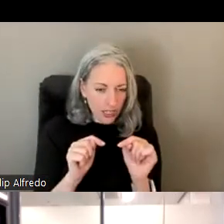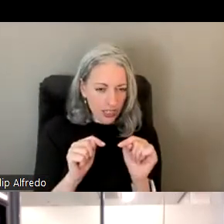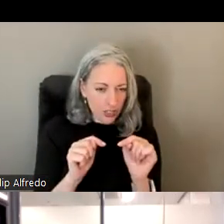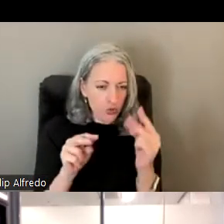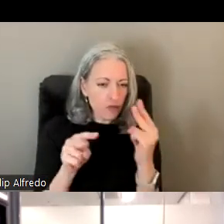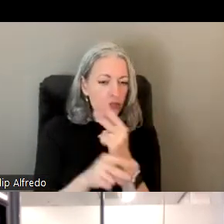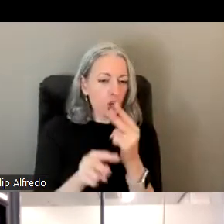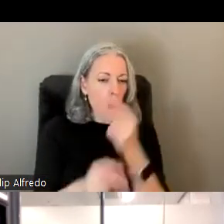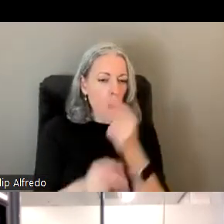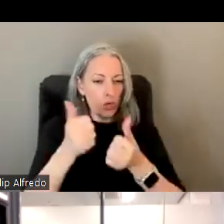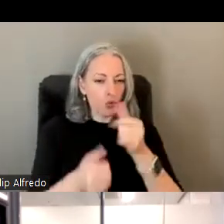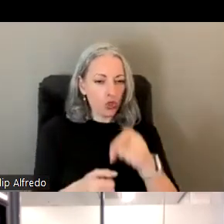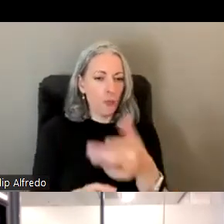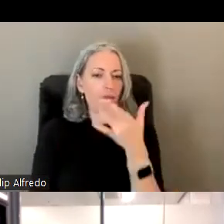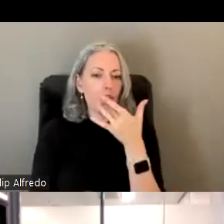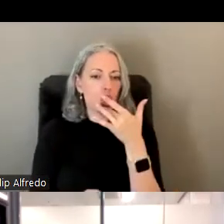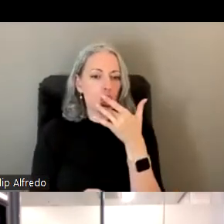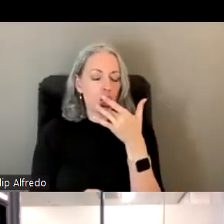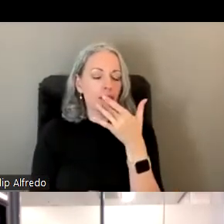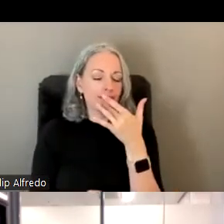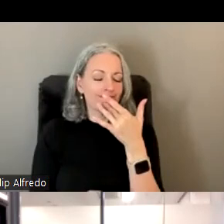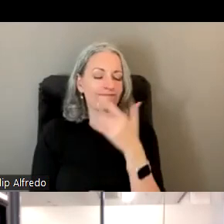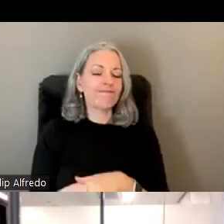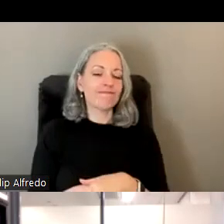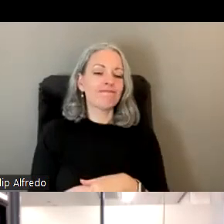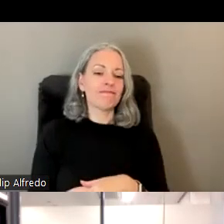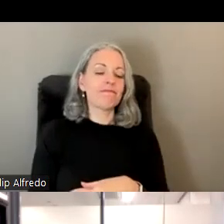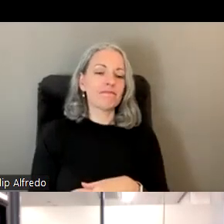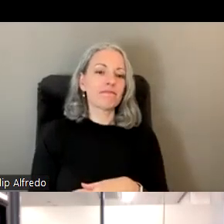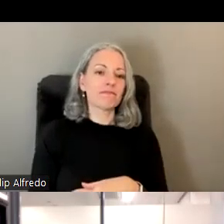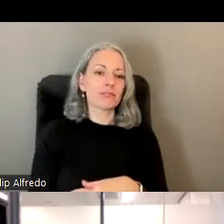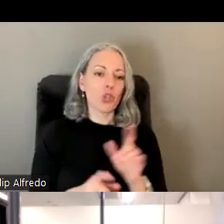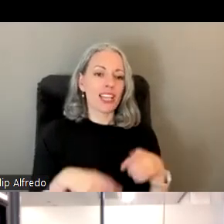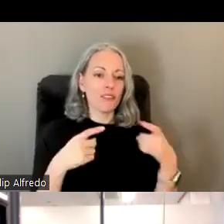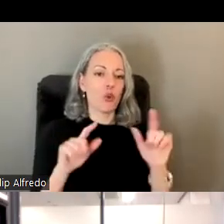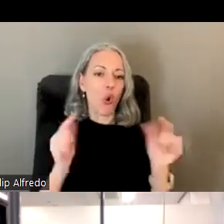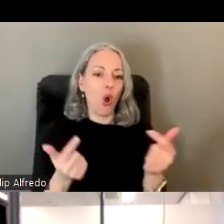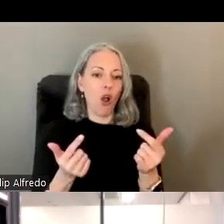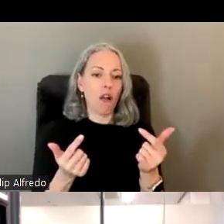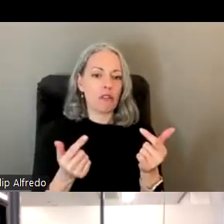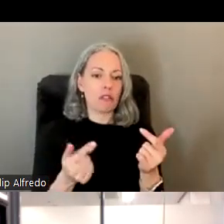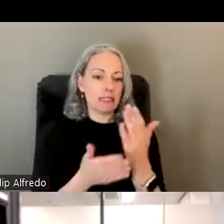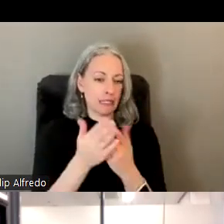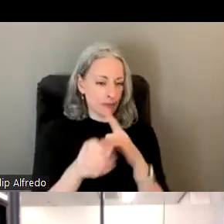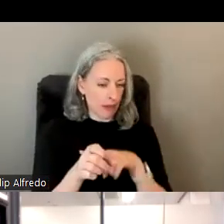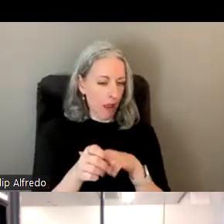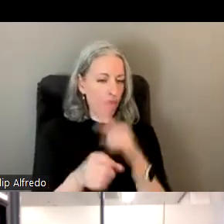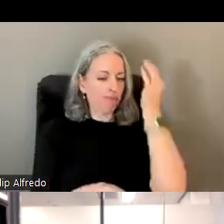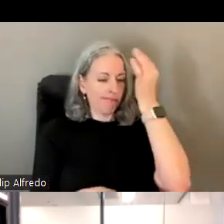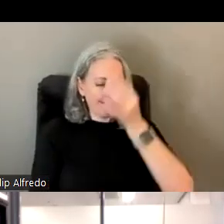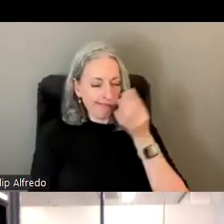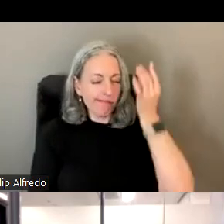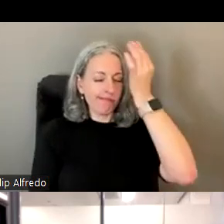our subgroup some more guidance. So I'm going to give everybody a moment to think about which of